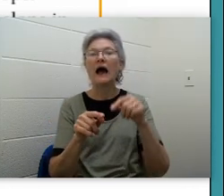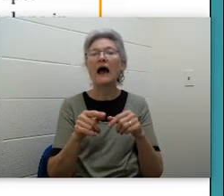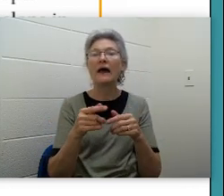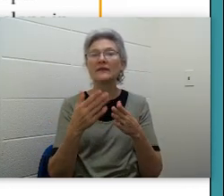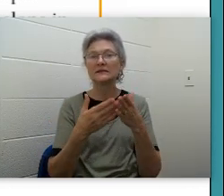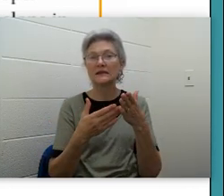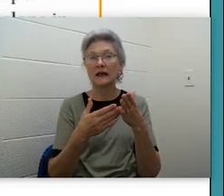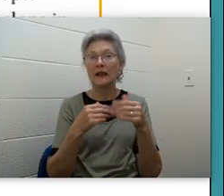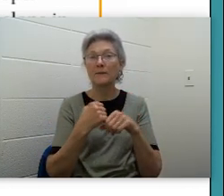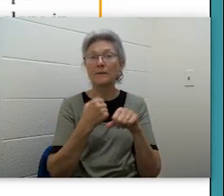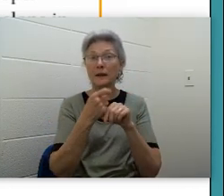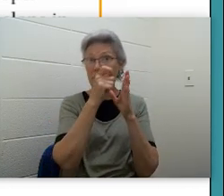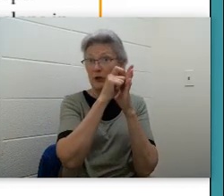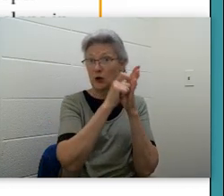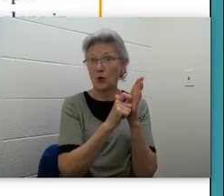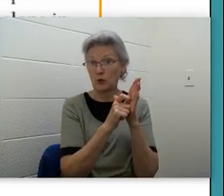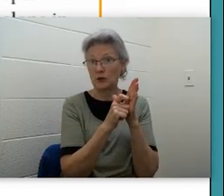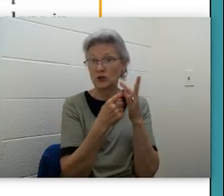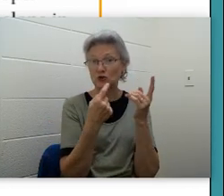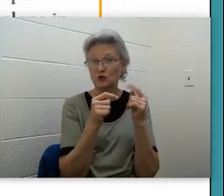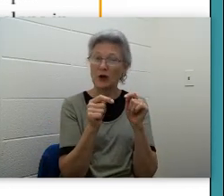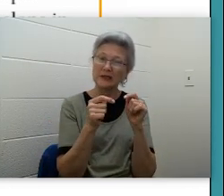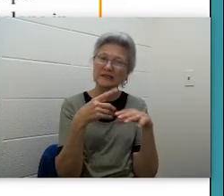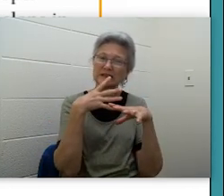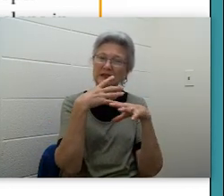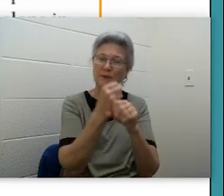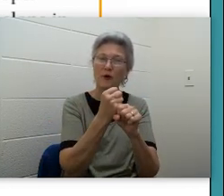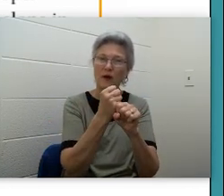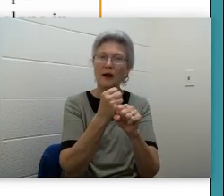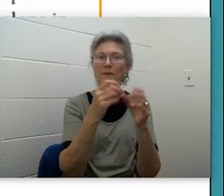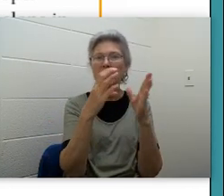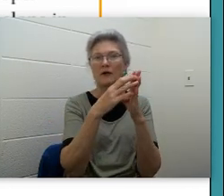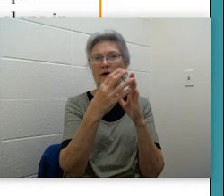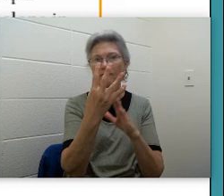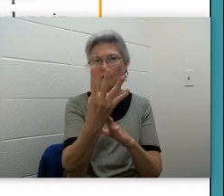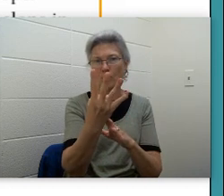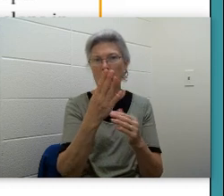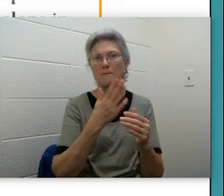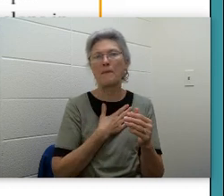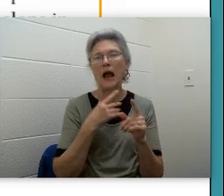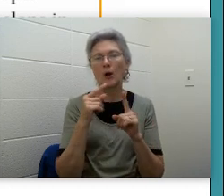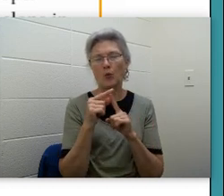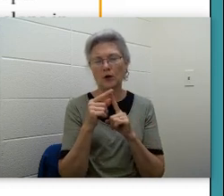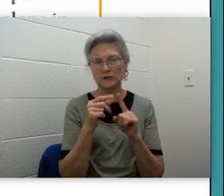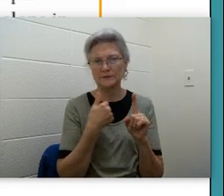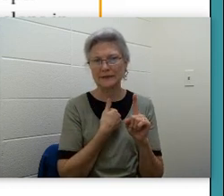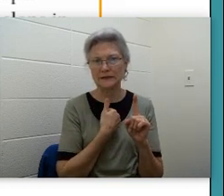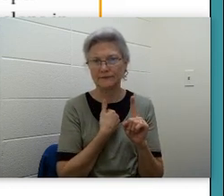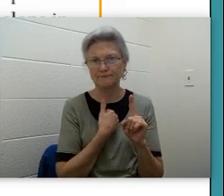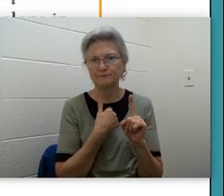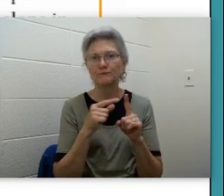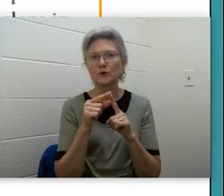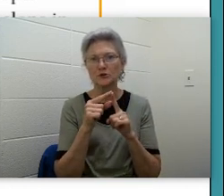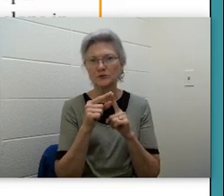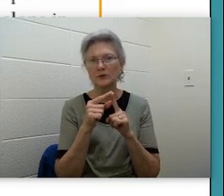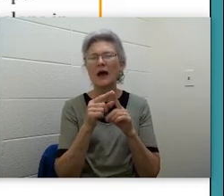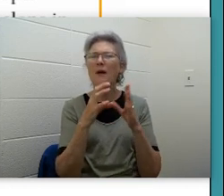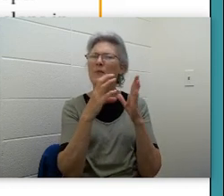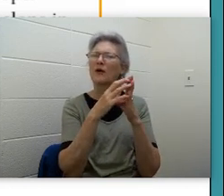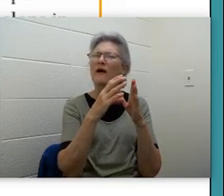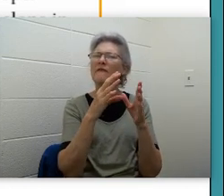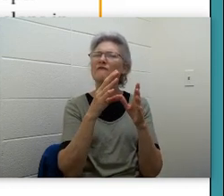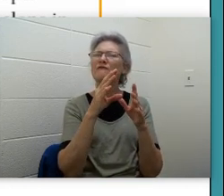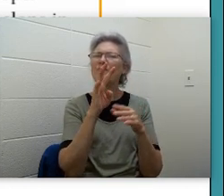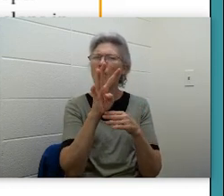made myself a little note trying to kind of summarize paragraph 4 into my own words. So what paragraph 4 was